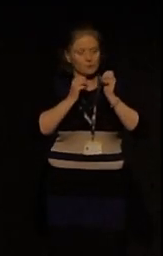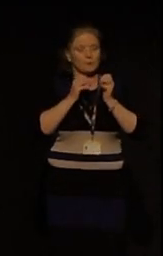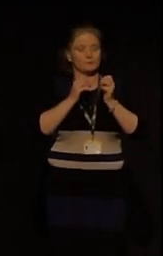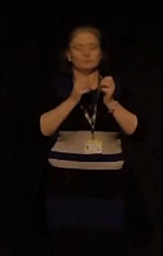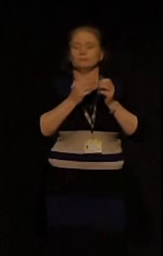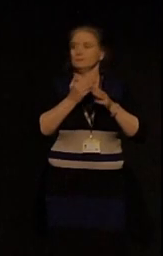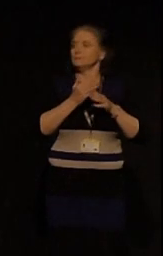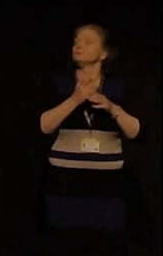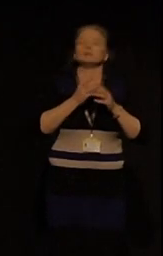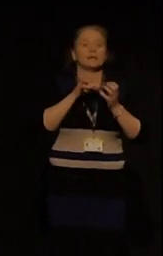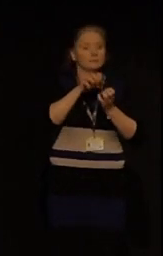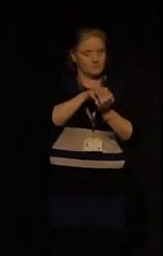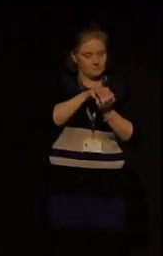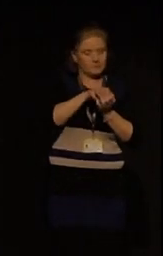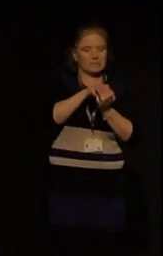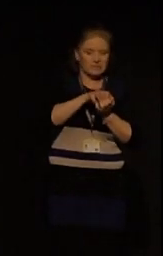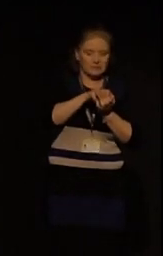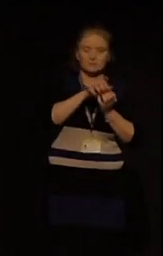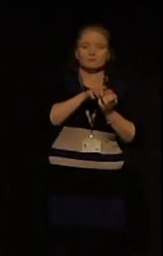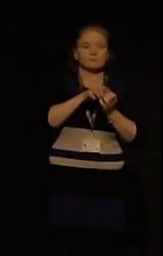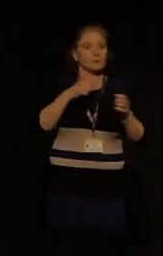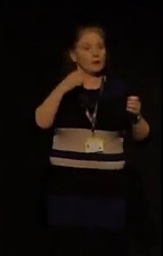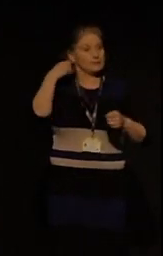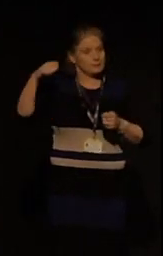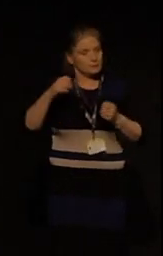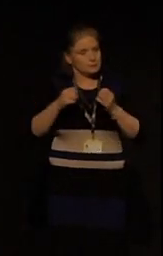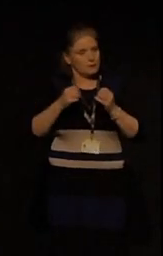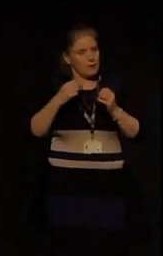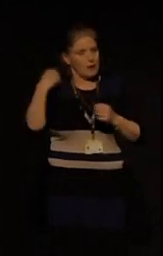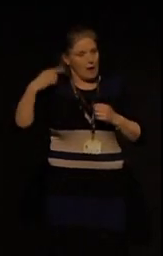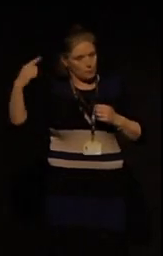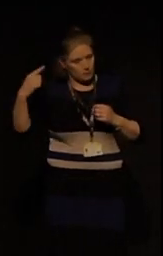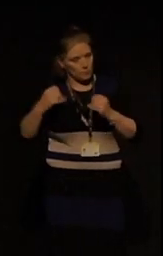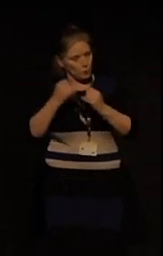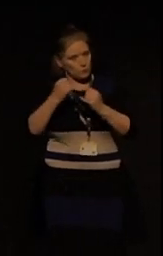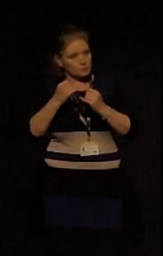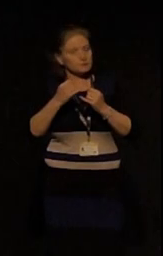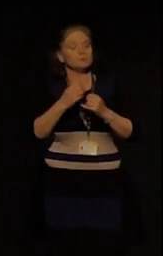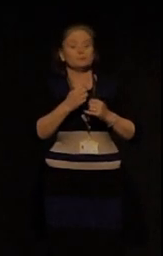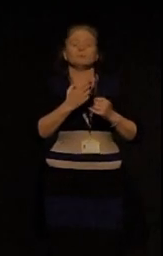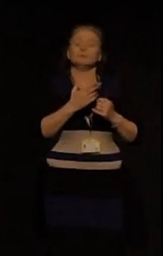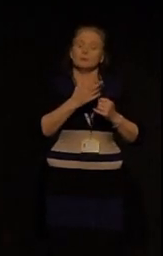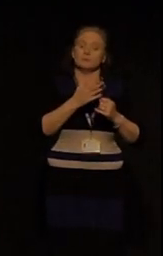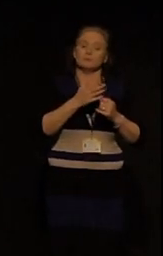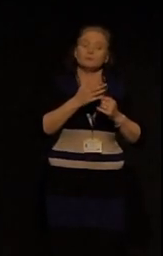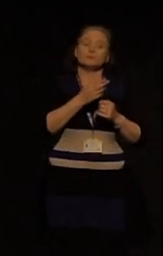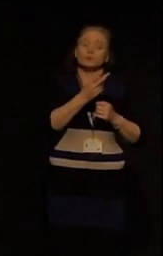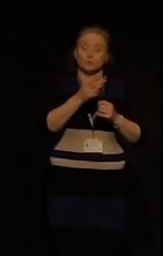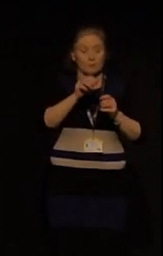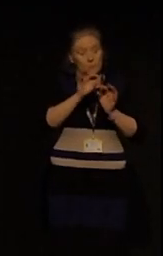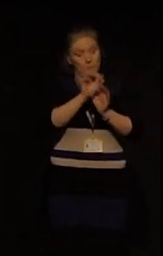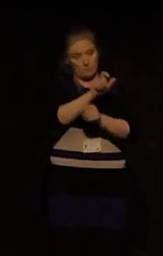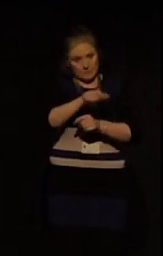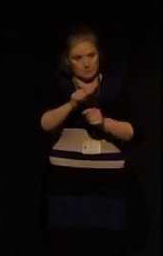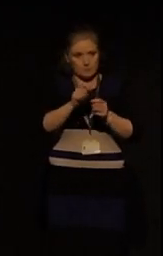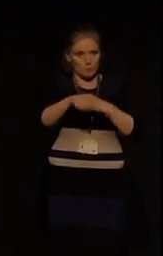patients, when they clenched on their jaw, the tinnitus would get louder. And two of the patients, the tinnitus would get quieter when they presented